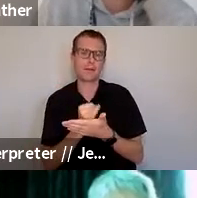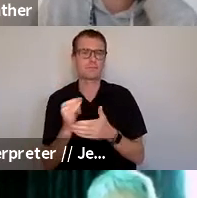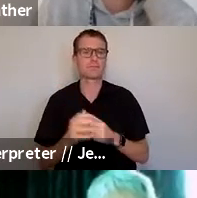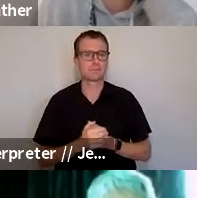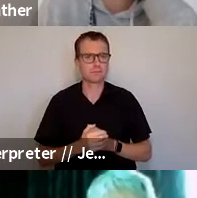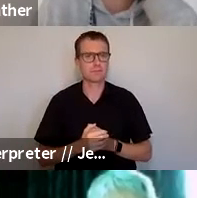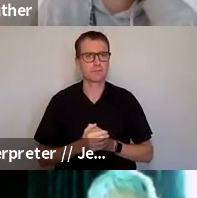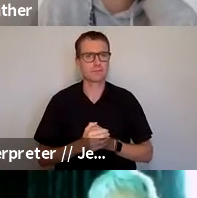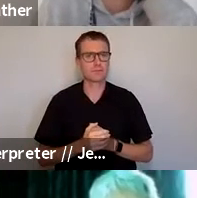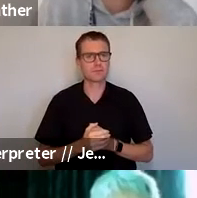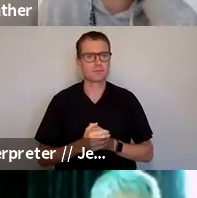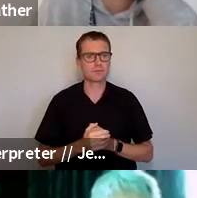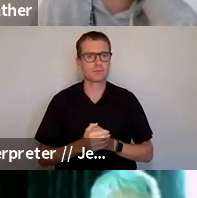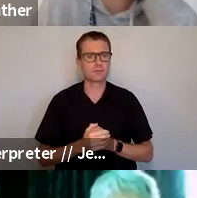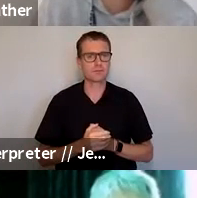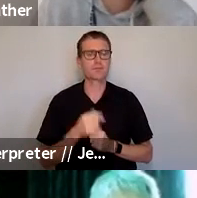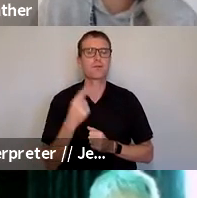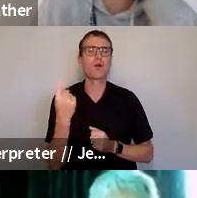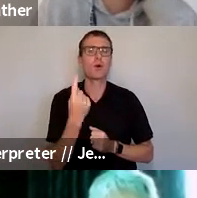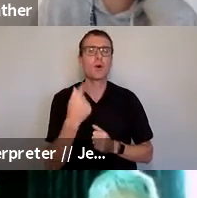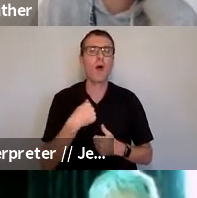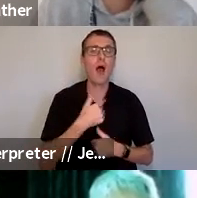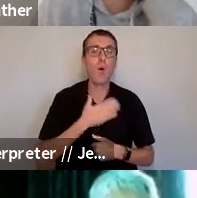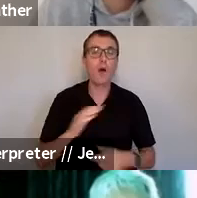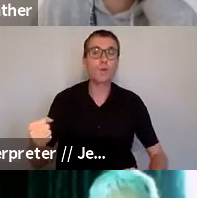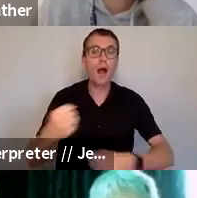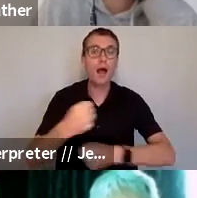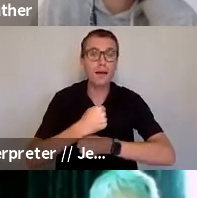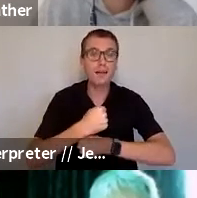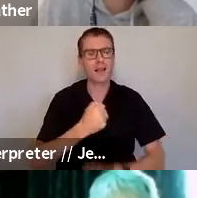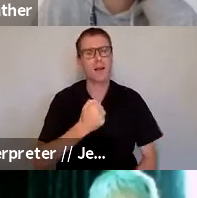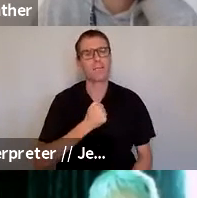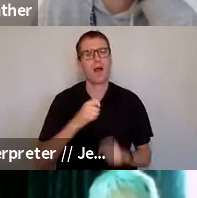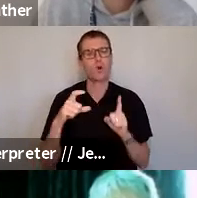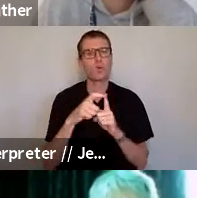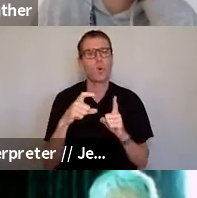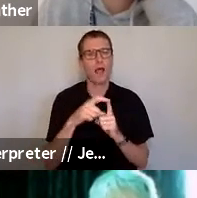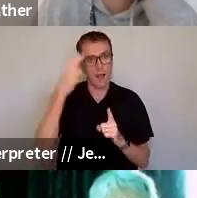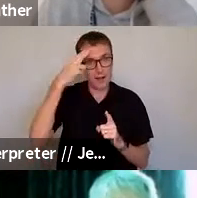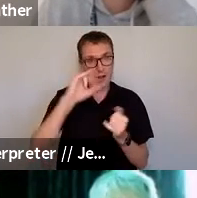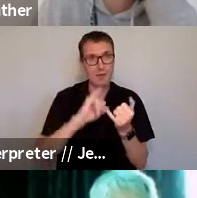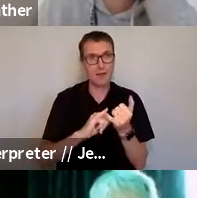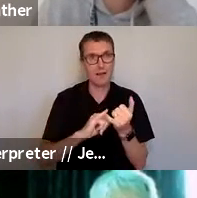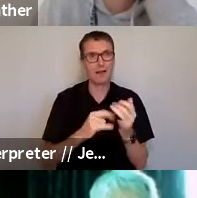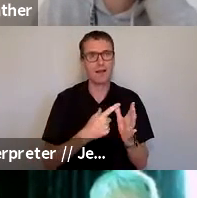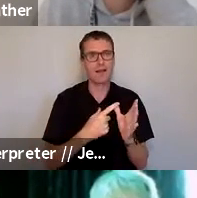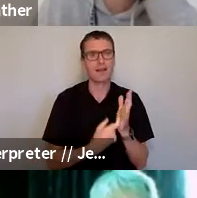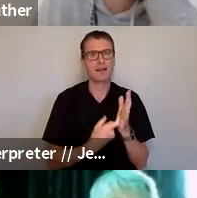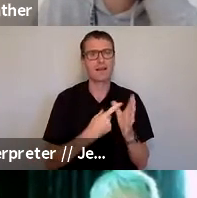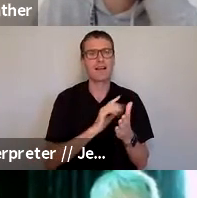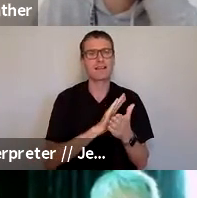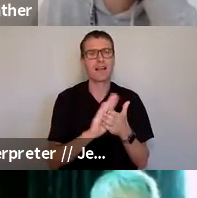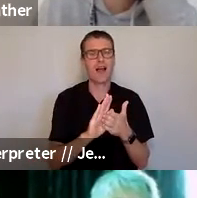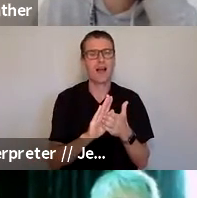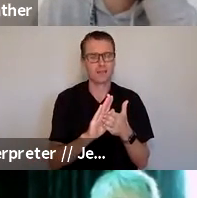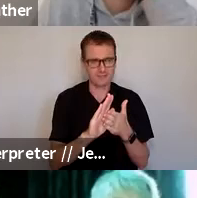would you? Yeah, the person I'm wanting to hug is my daughter Sarah, who is living with her mother in Lower Hutt, and I'm in Newtown